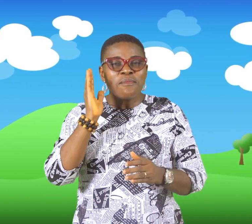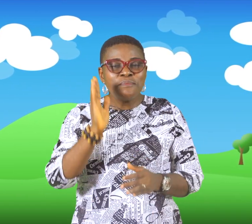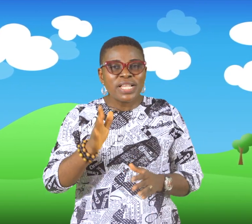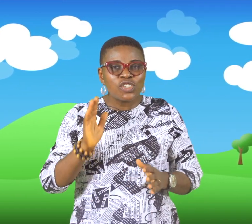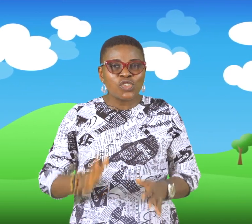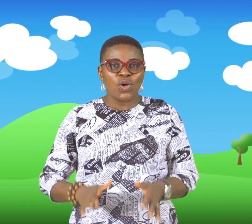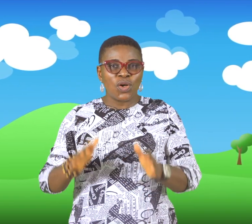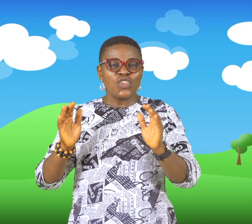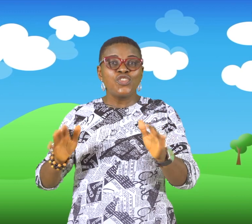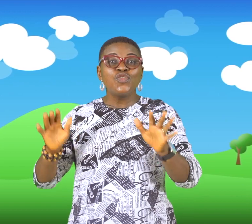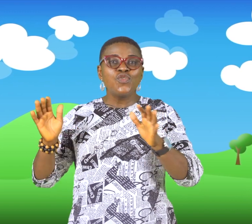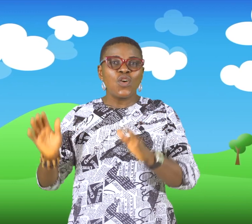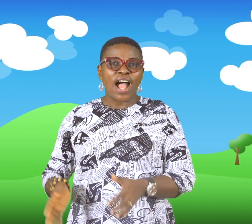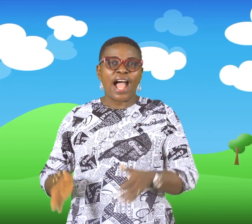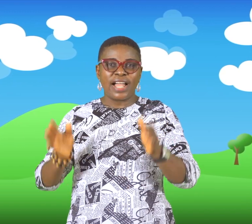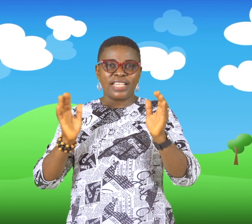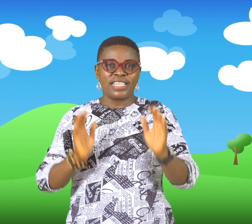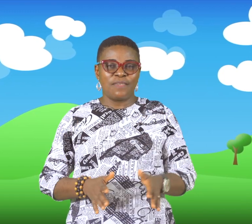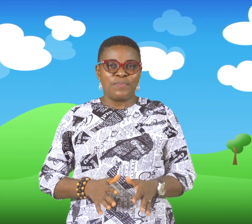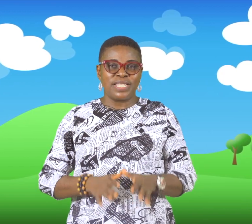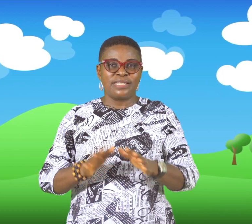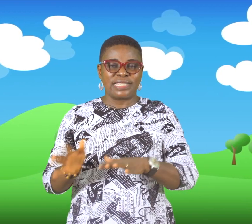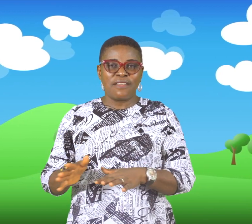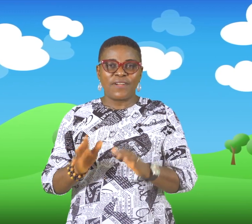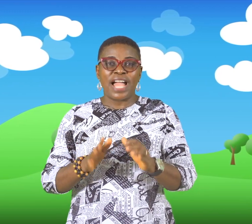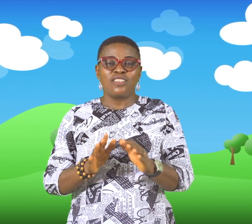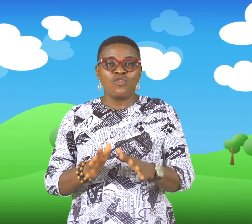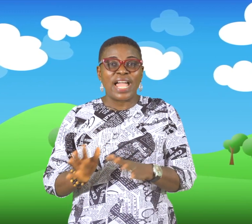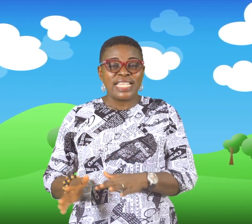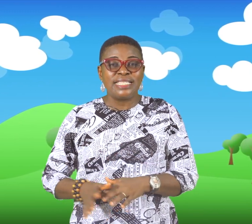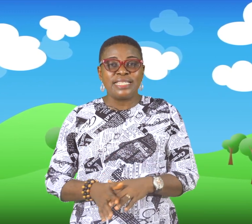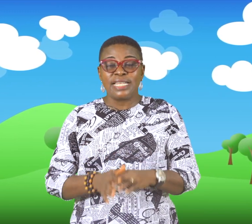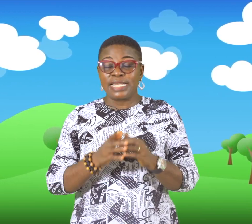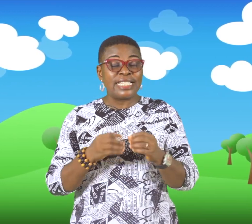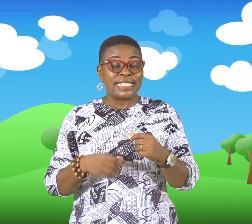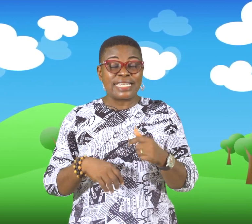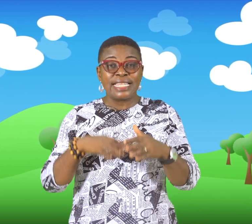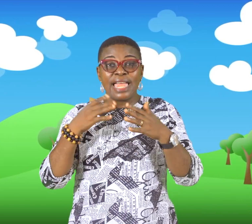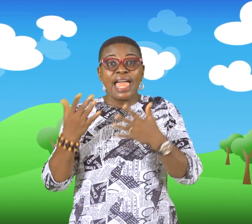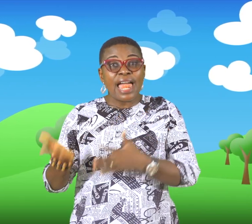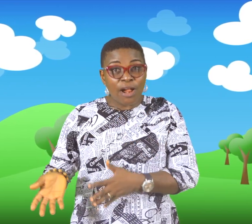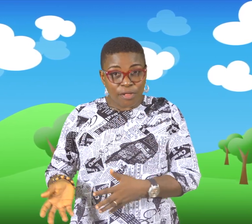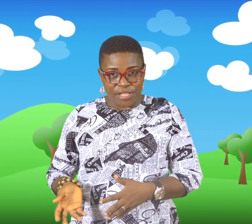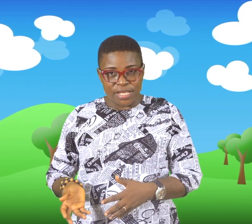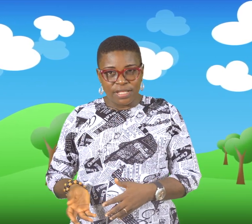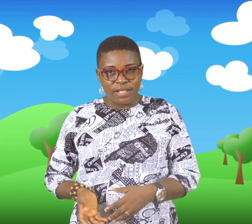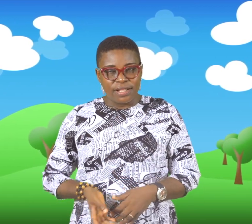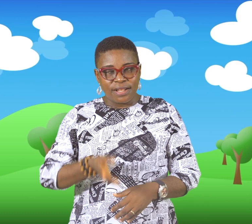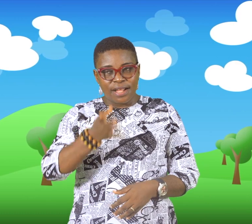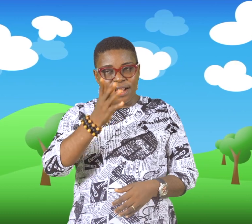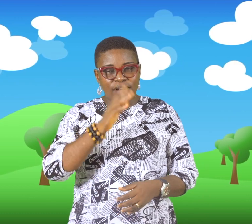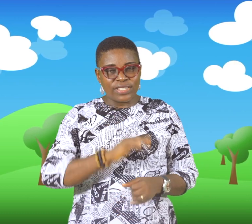nose. Make sure you are keeping safe and you are eating